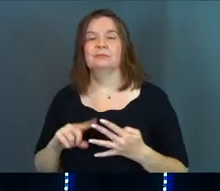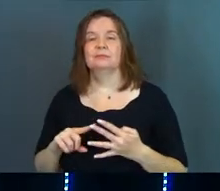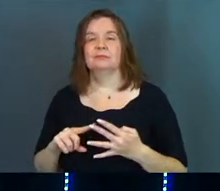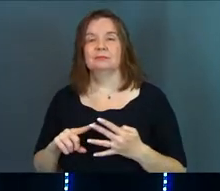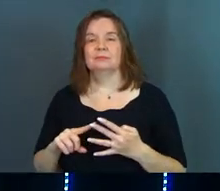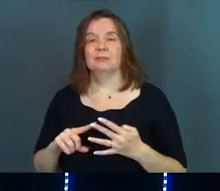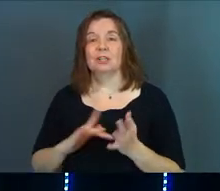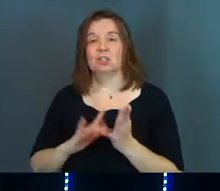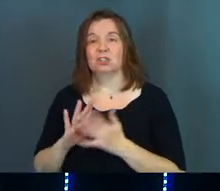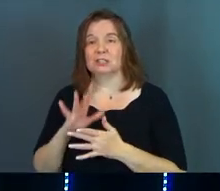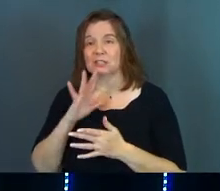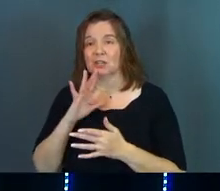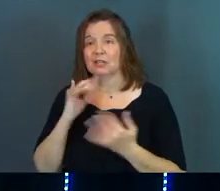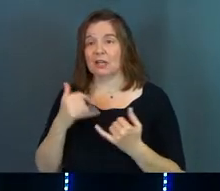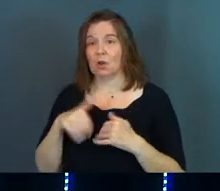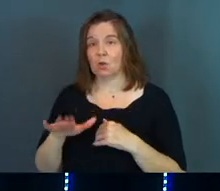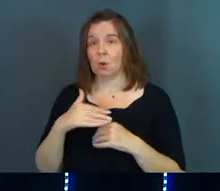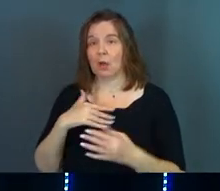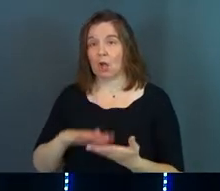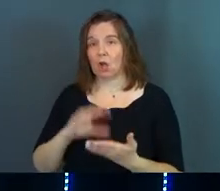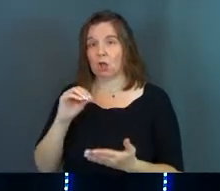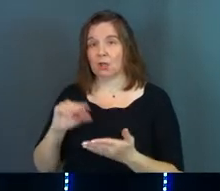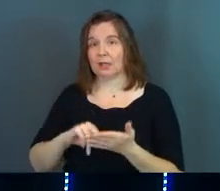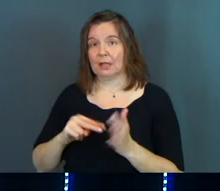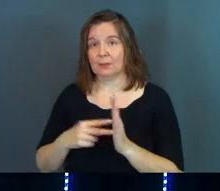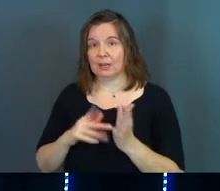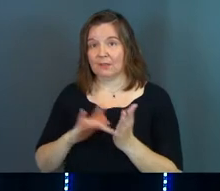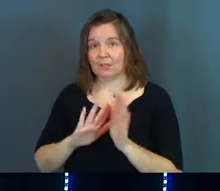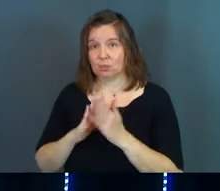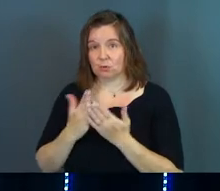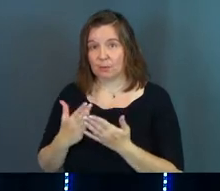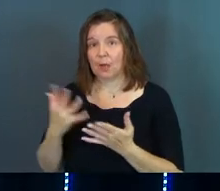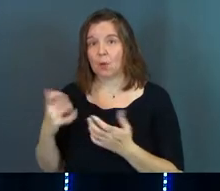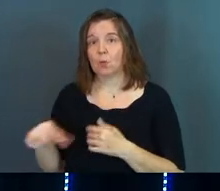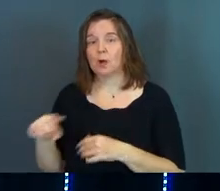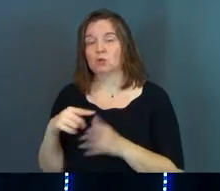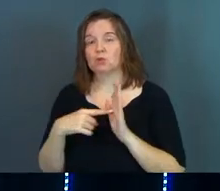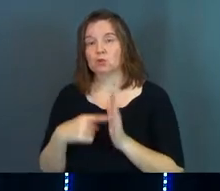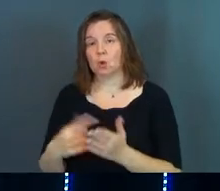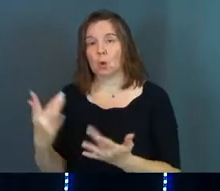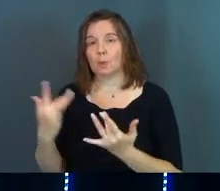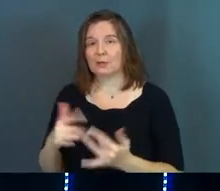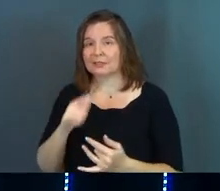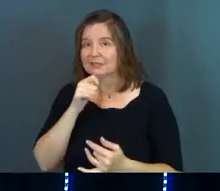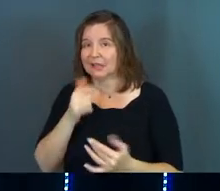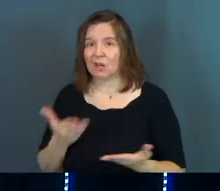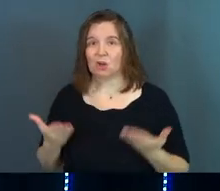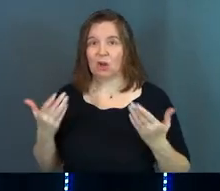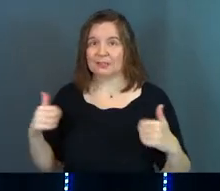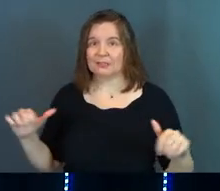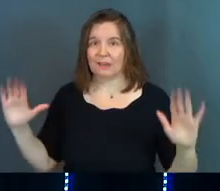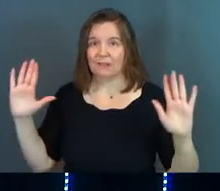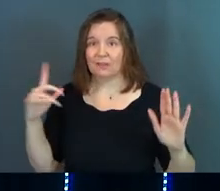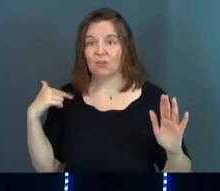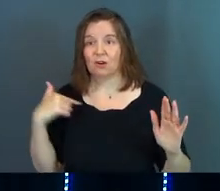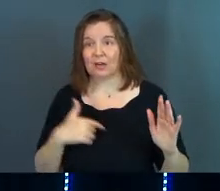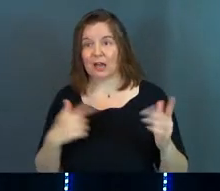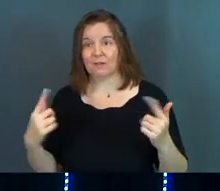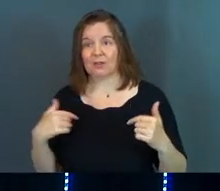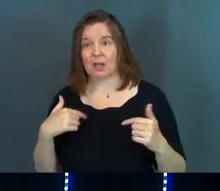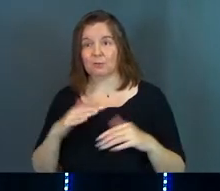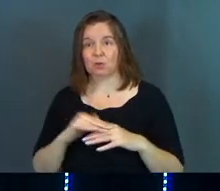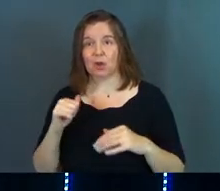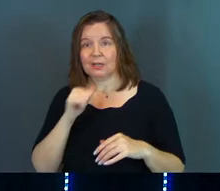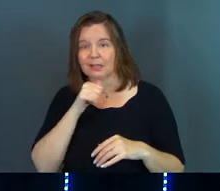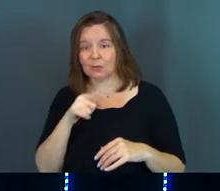then he added, this is Jesus talking, now go and learn the meaning of this scripture. I want you to show mercy, not offer sacrifices. For I have come to